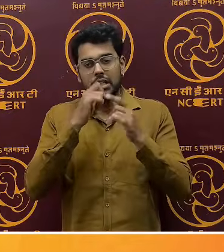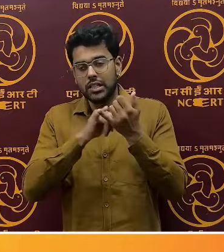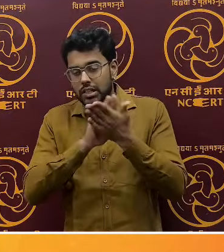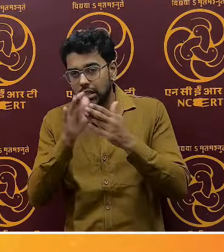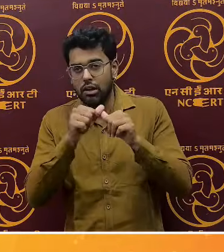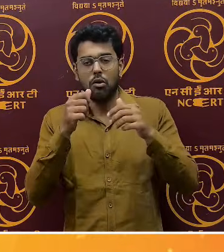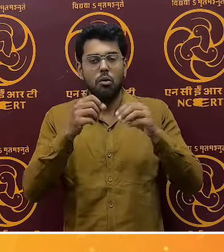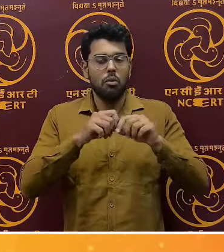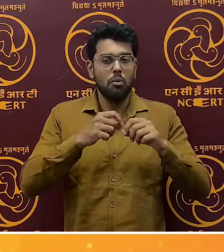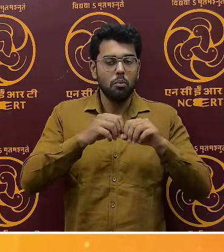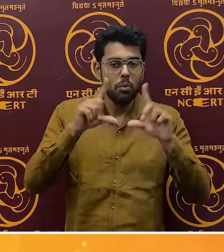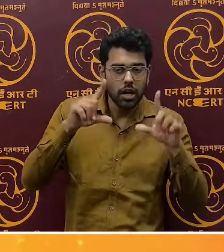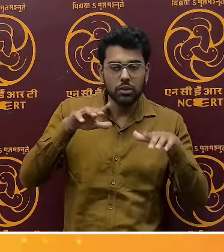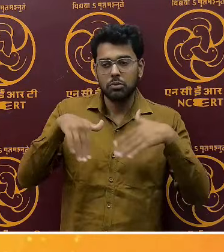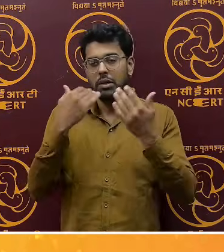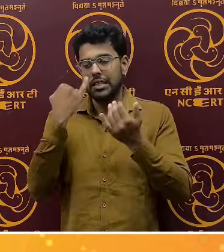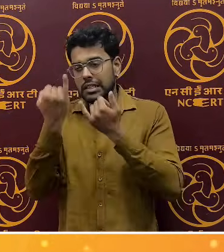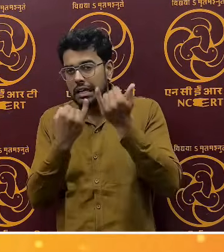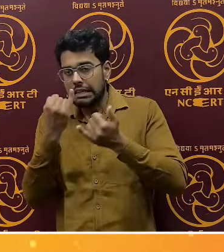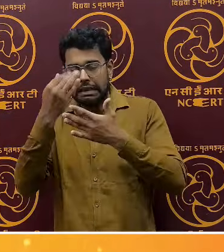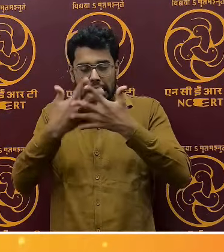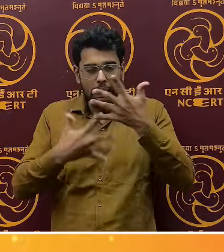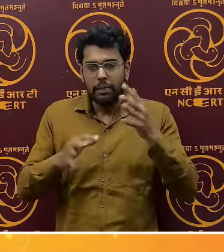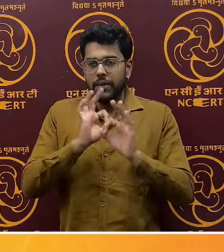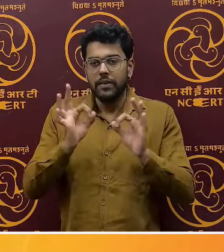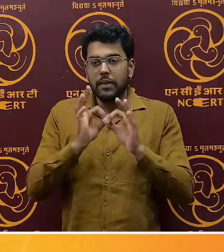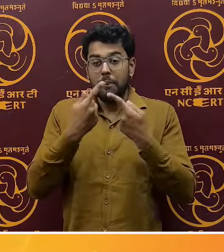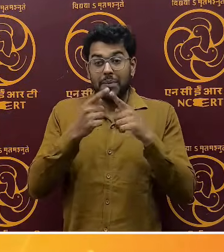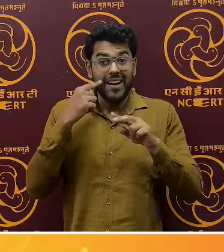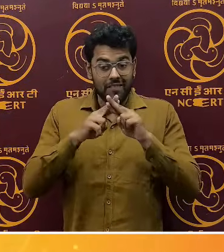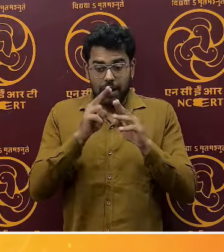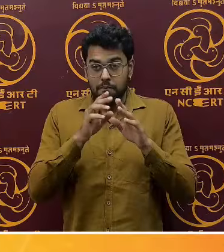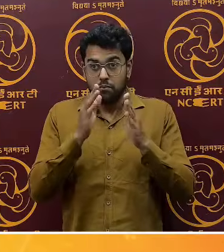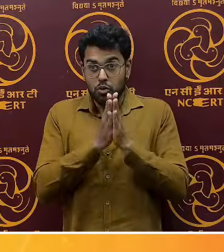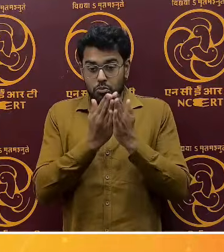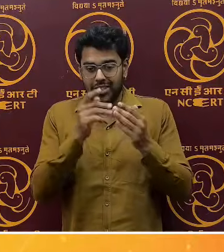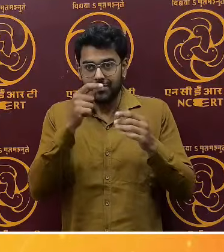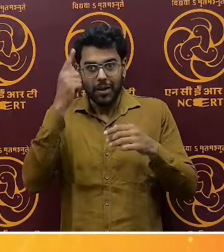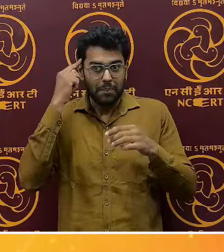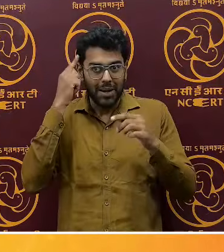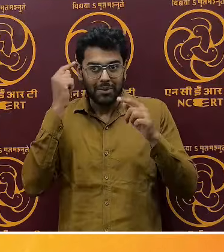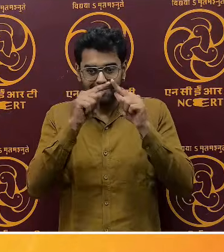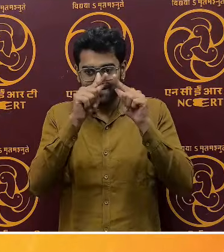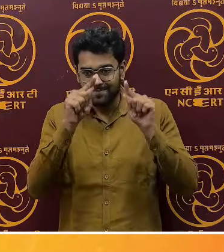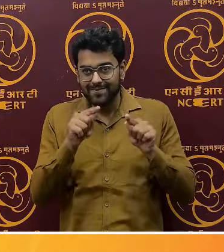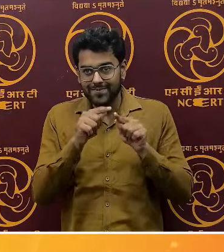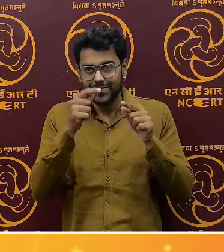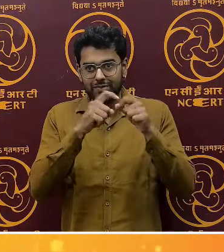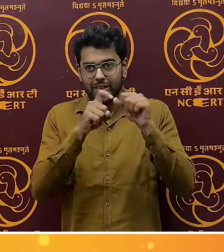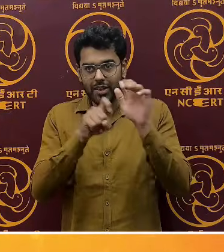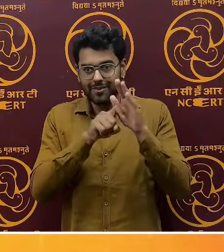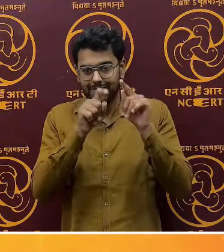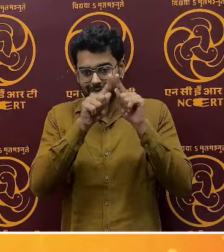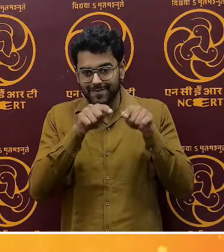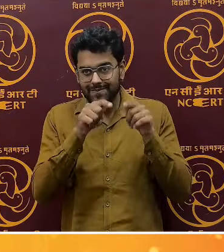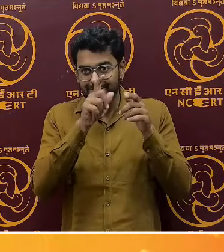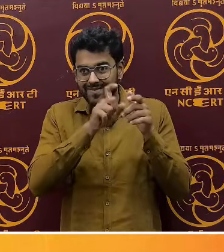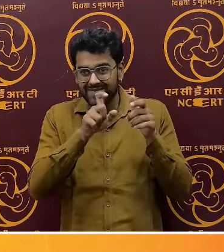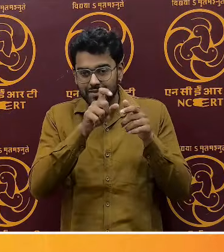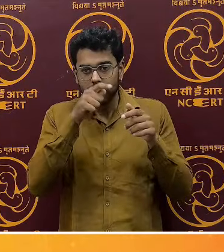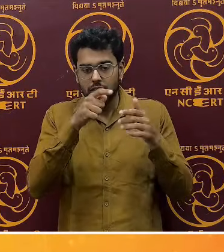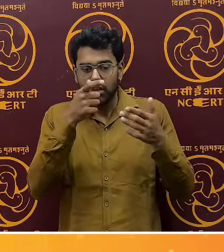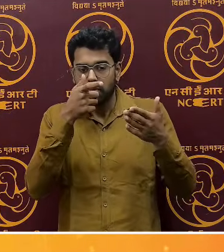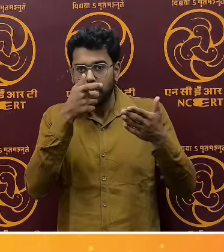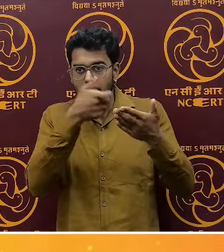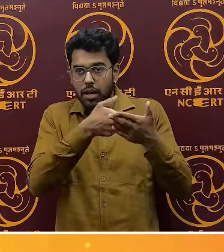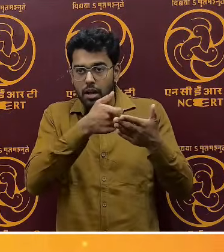then searching, then taking filters and all that. They through this QR code they can directly